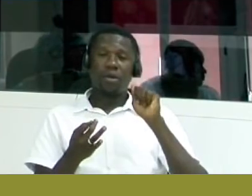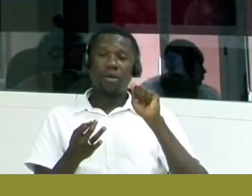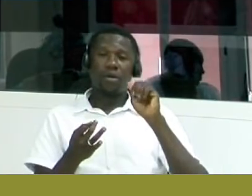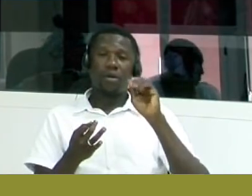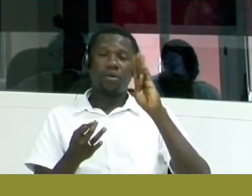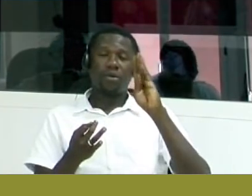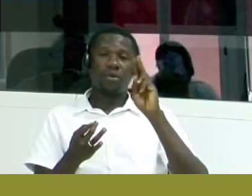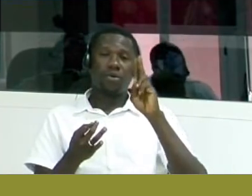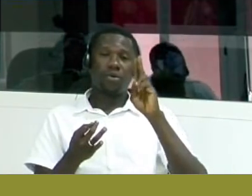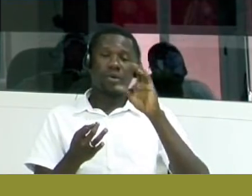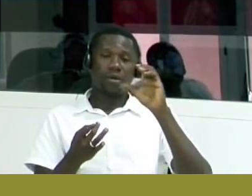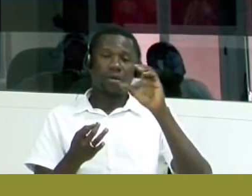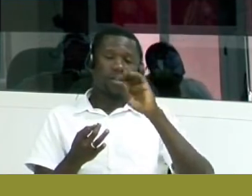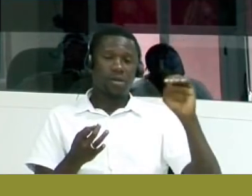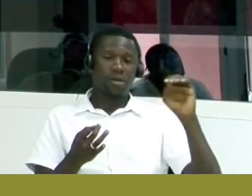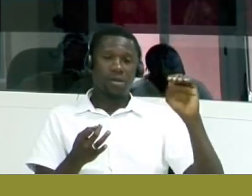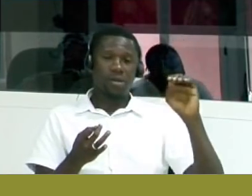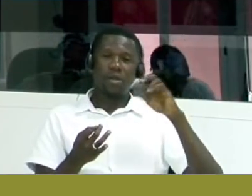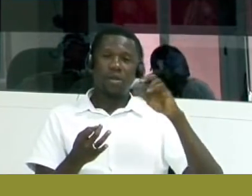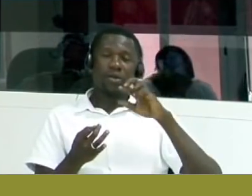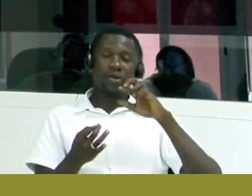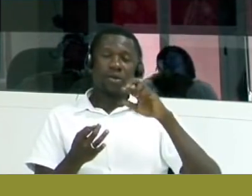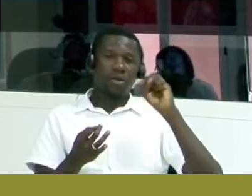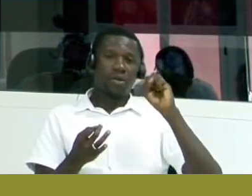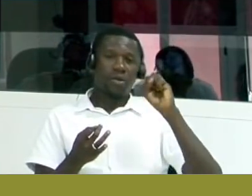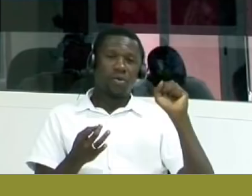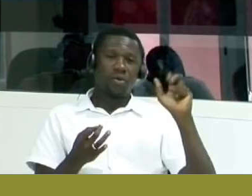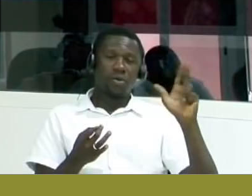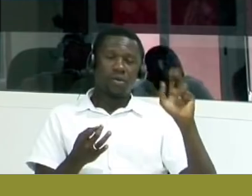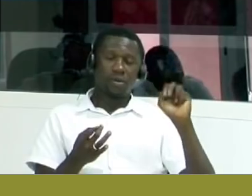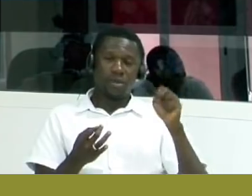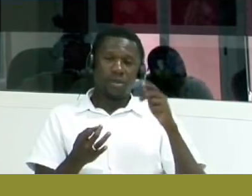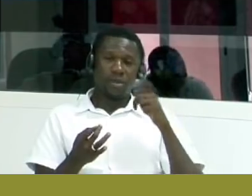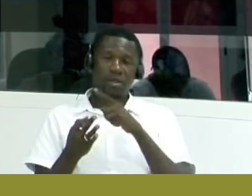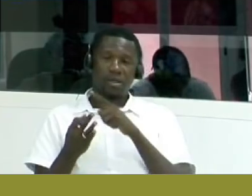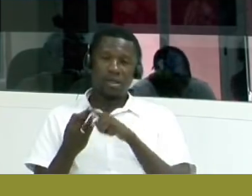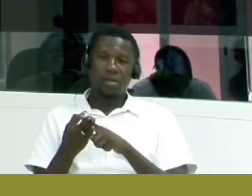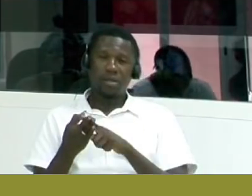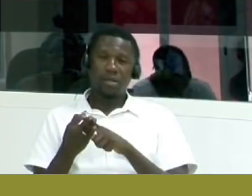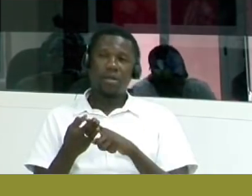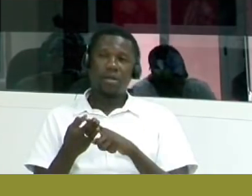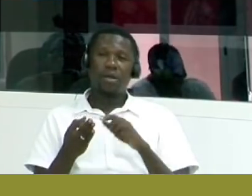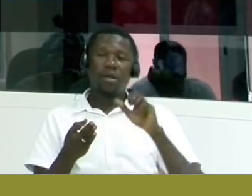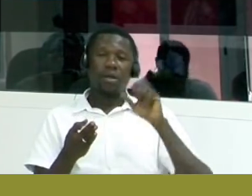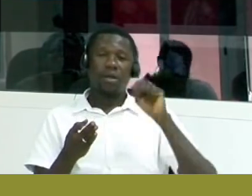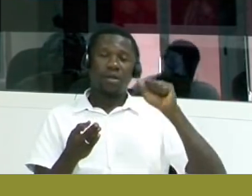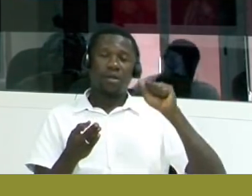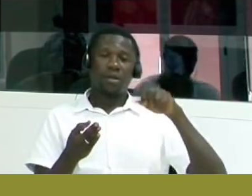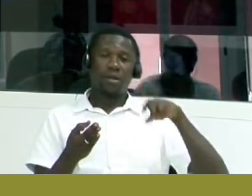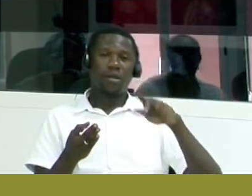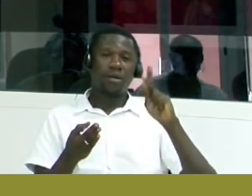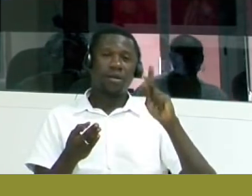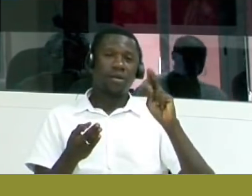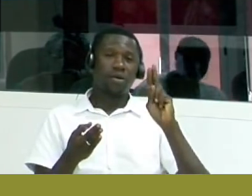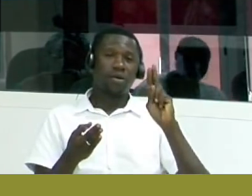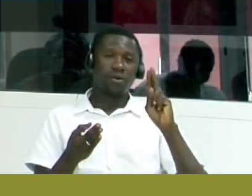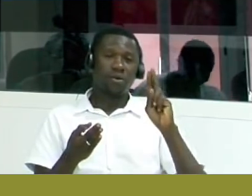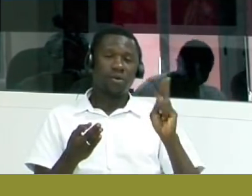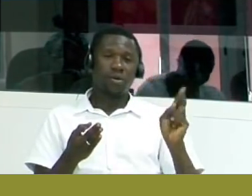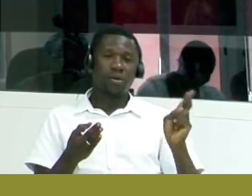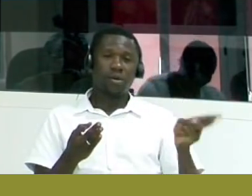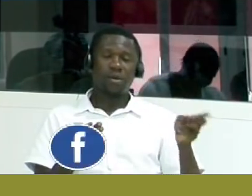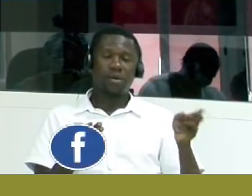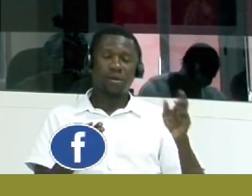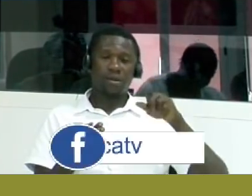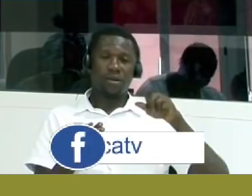Sankum Baji, yes, I mentioned him, your deputy IGP, correct? Mm-hmm. So they would collectively refer